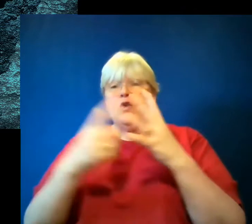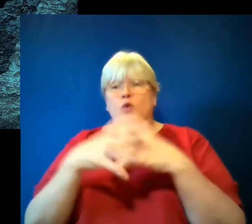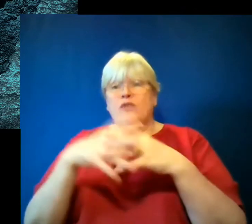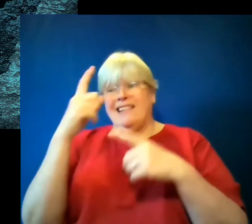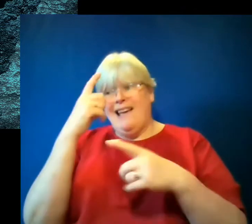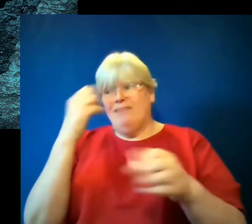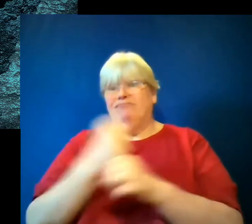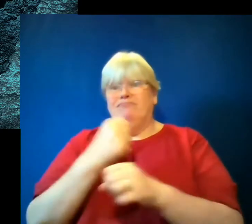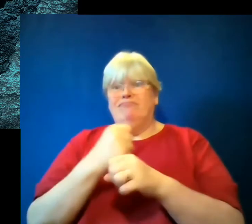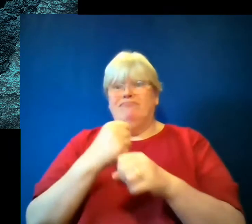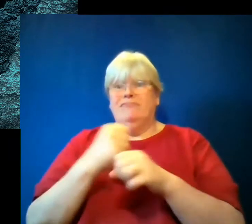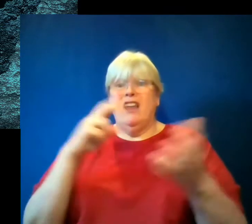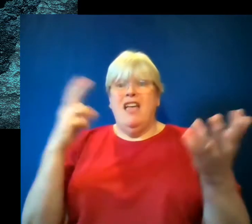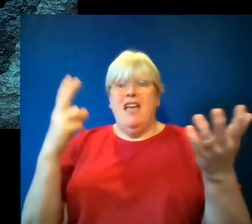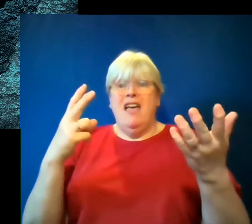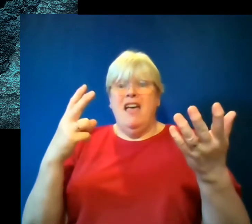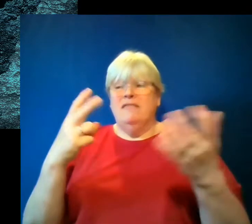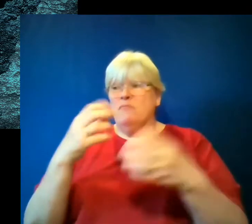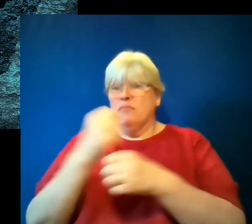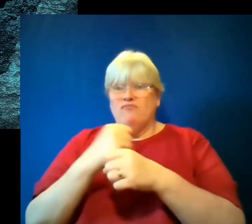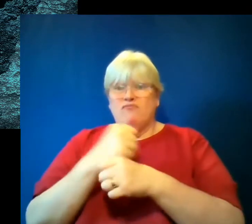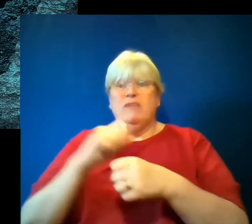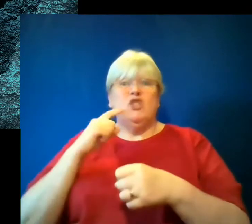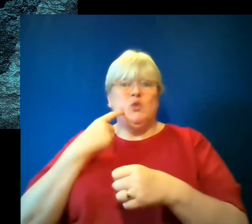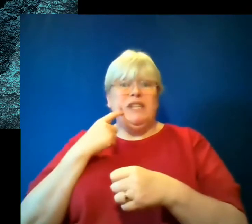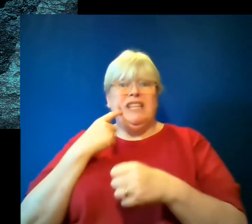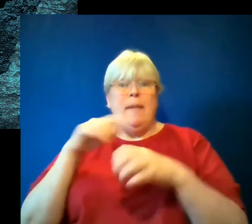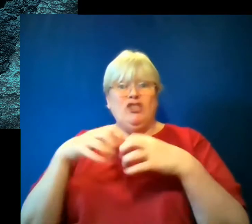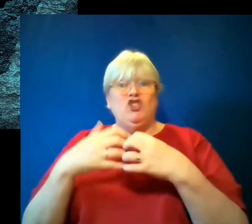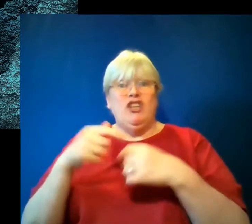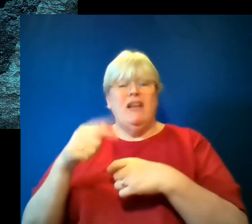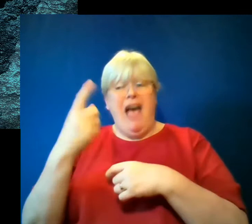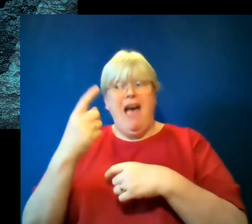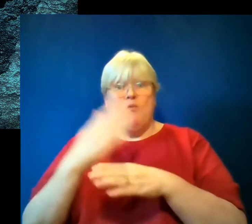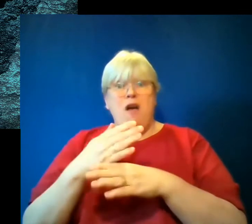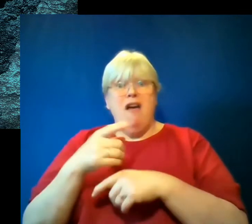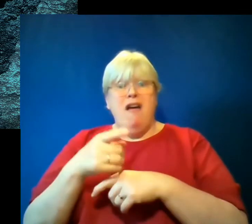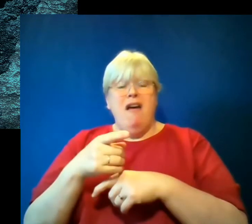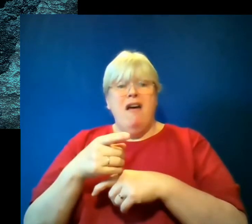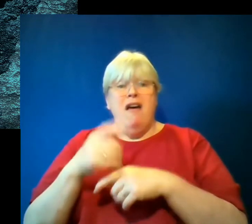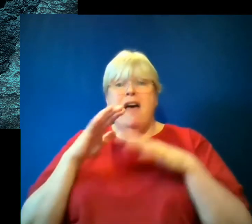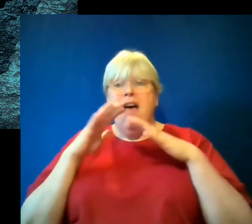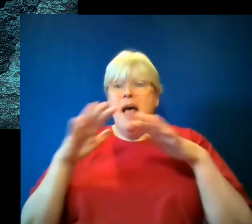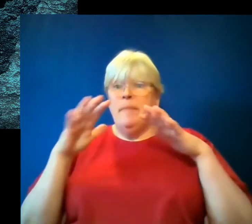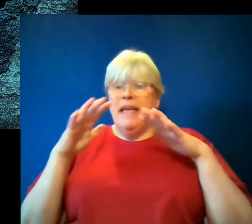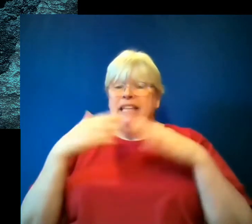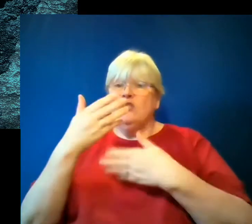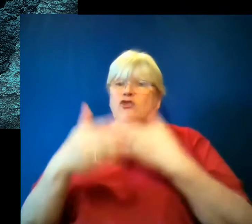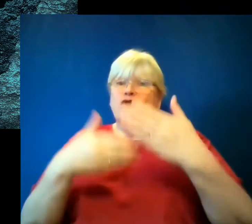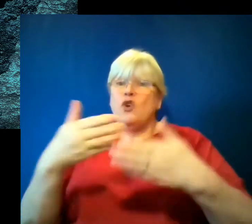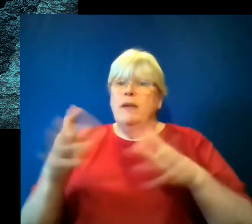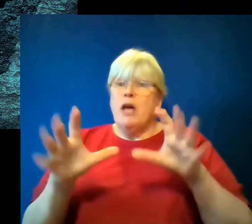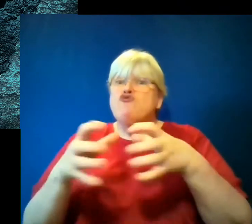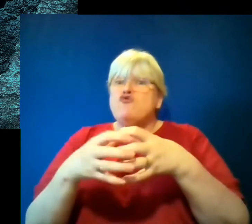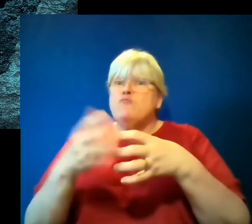machines. And I read this amazing story about a group of crows who had been educated